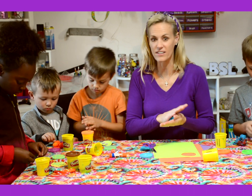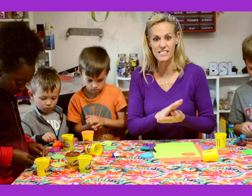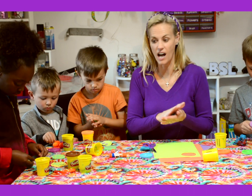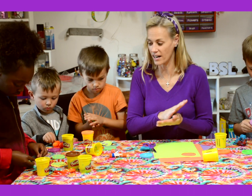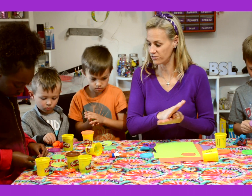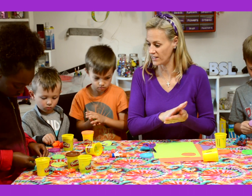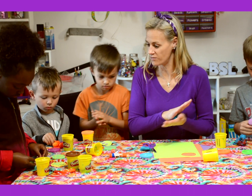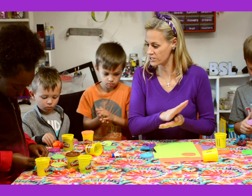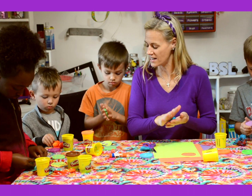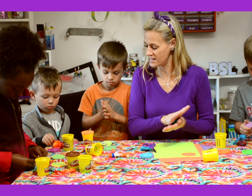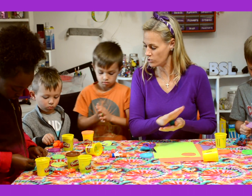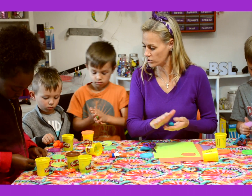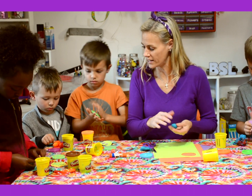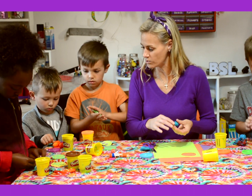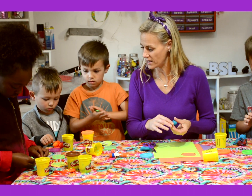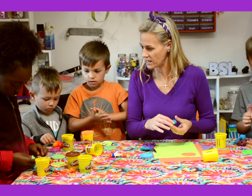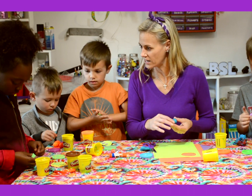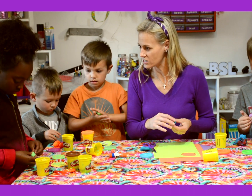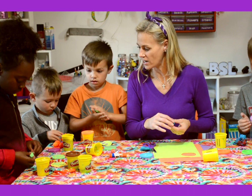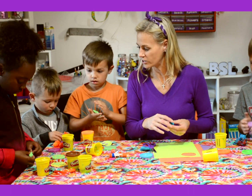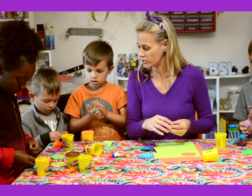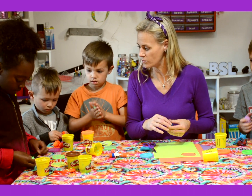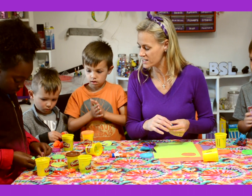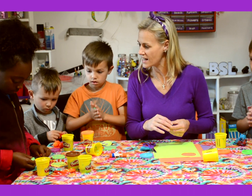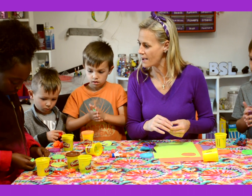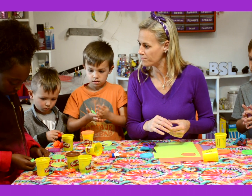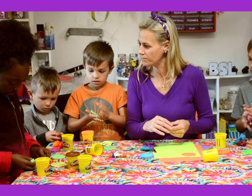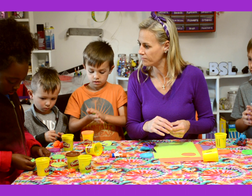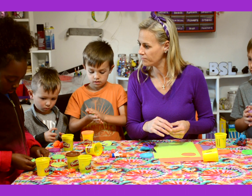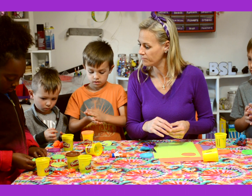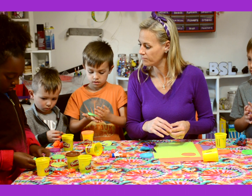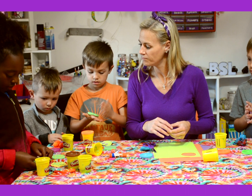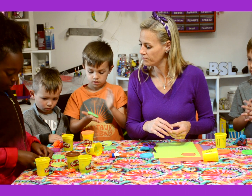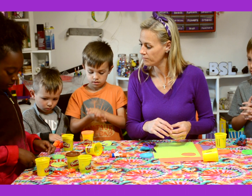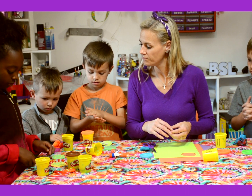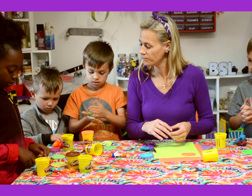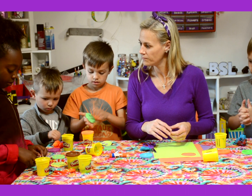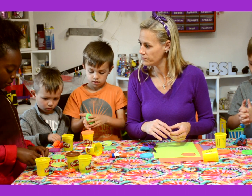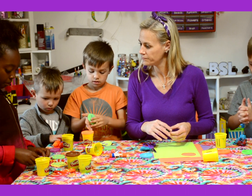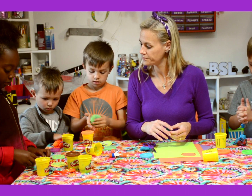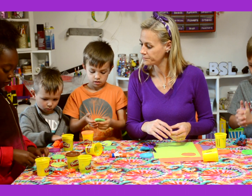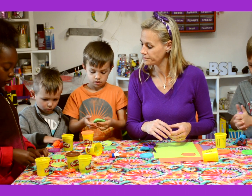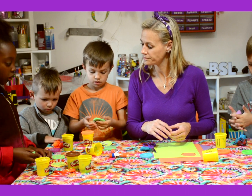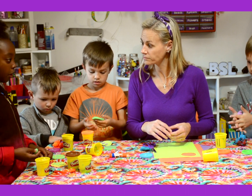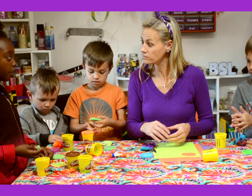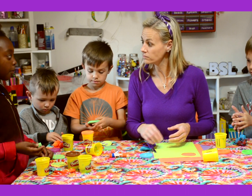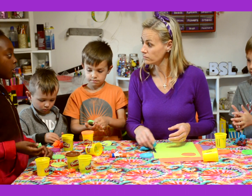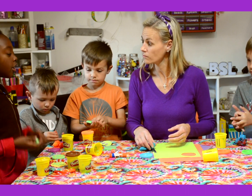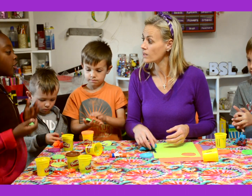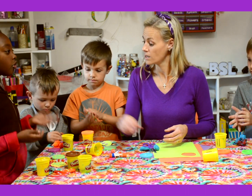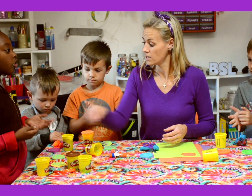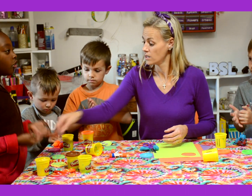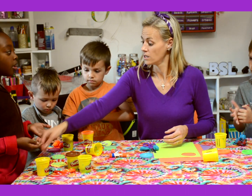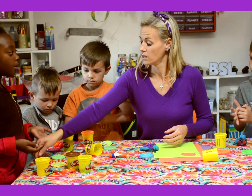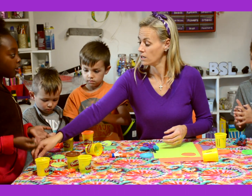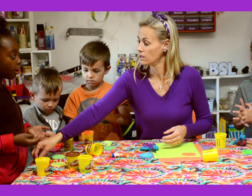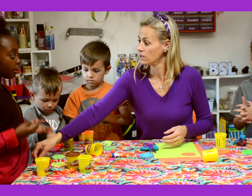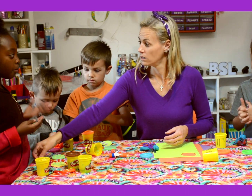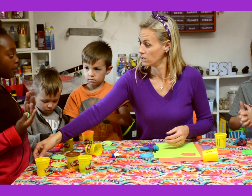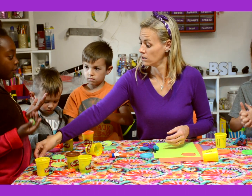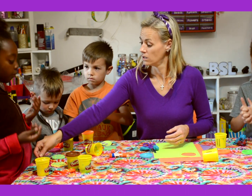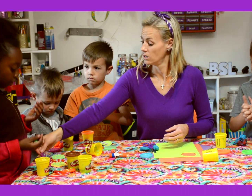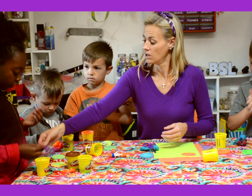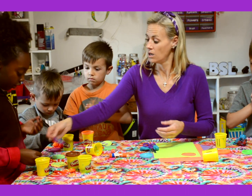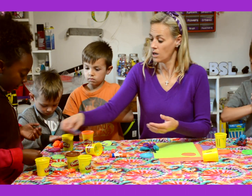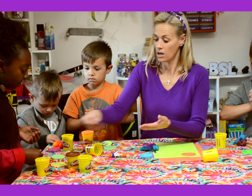our different kind of exotic flavors. Tensei, you look like you're making an exotic cookie. What is that? It's, um, so the bottom's like just like a purple, it's just a cookie, but it